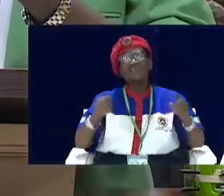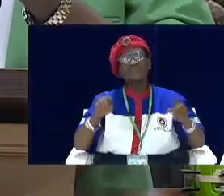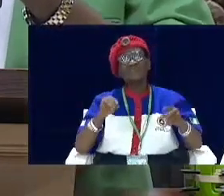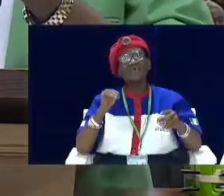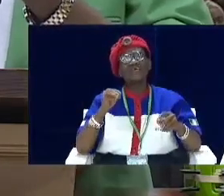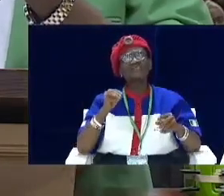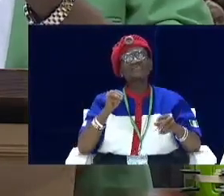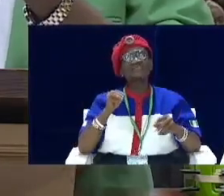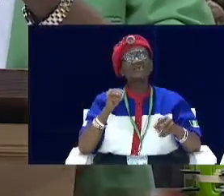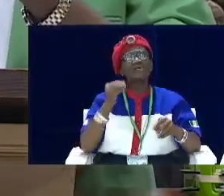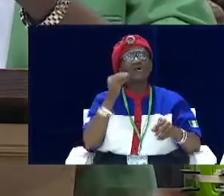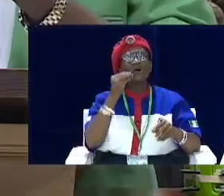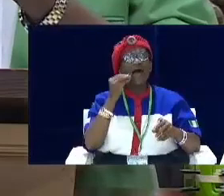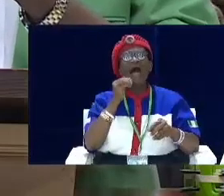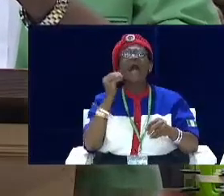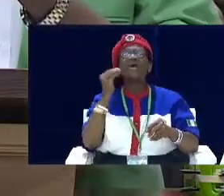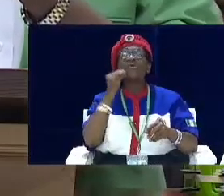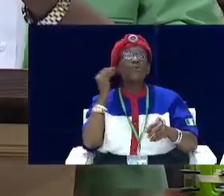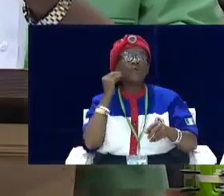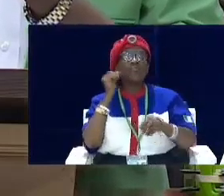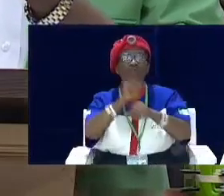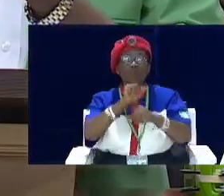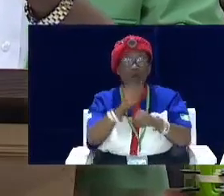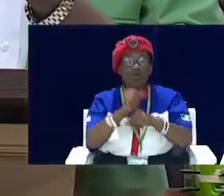I need the power. Mo nilo agbara na.